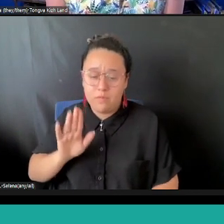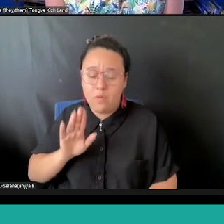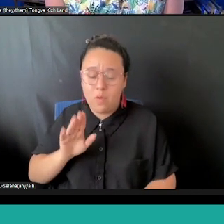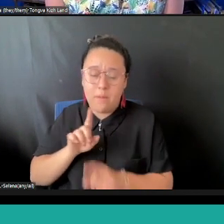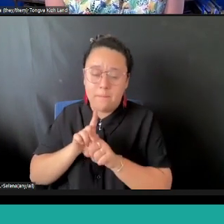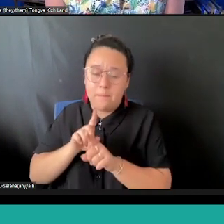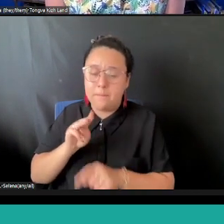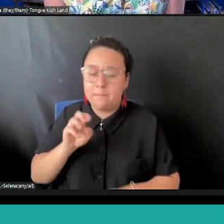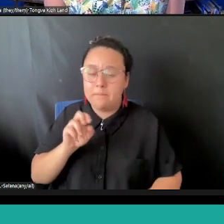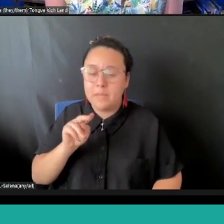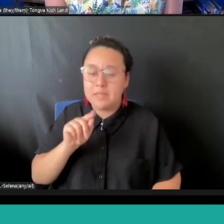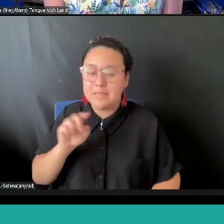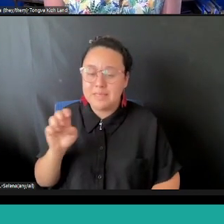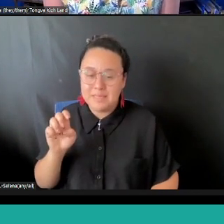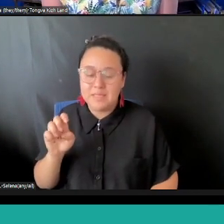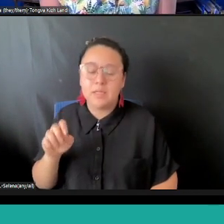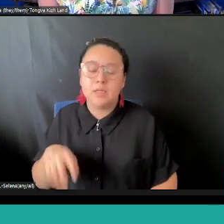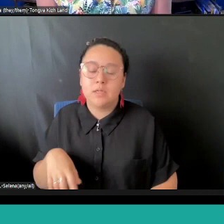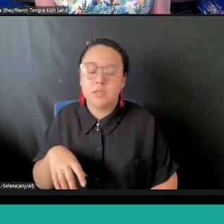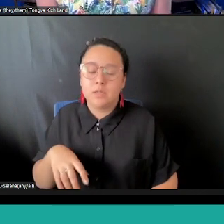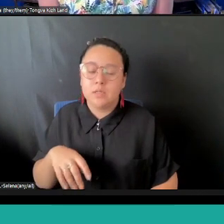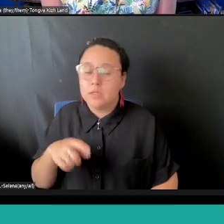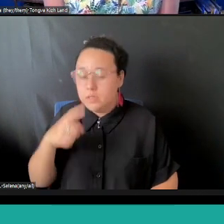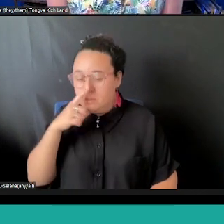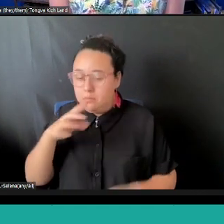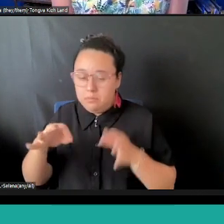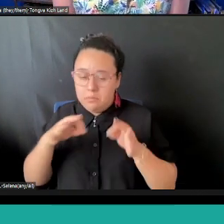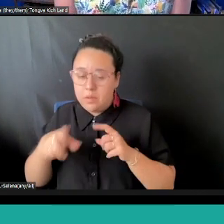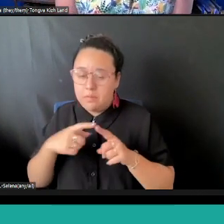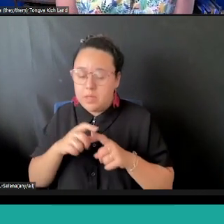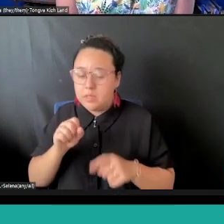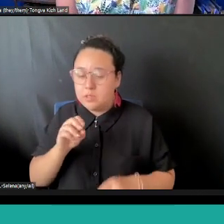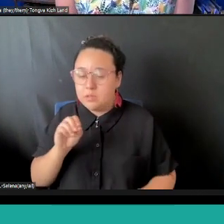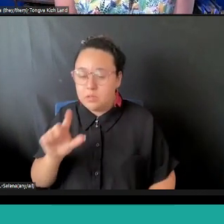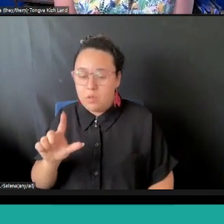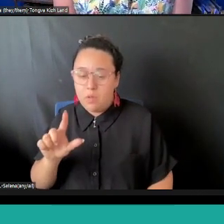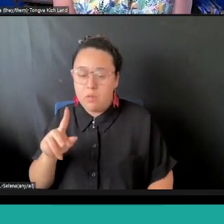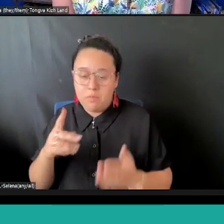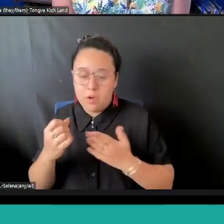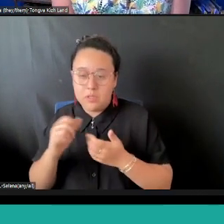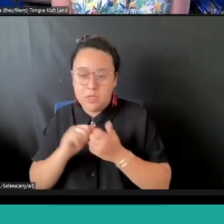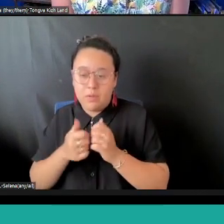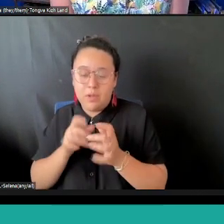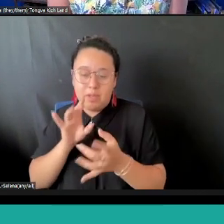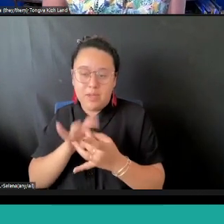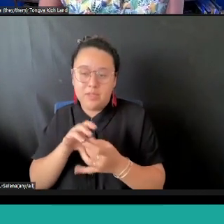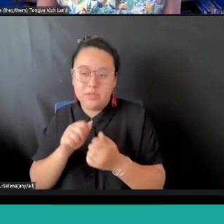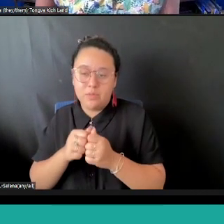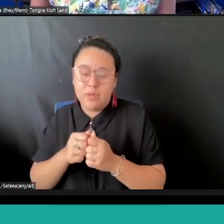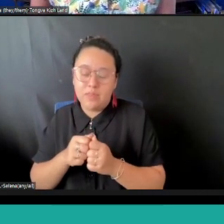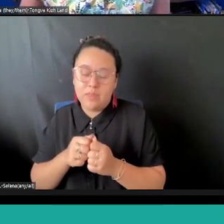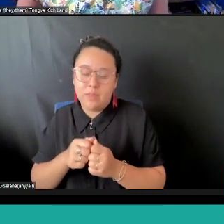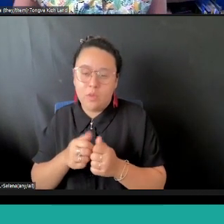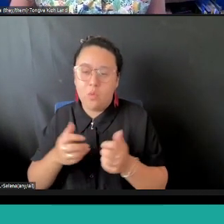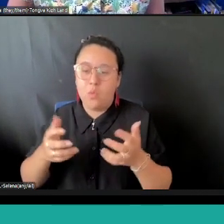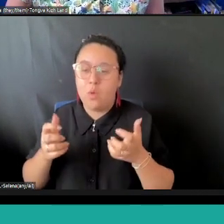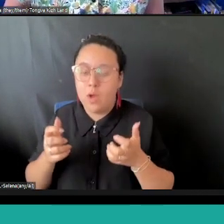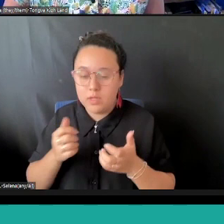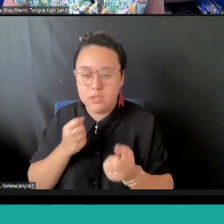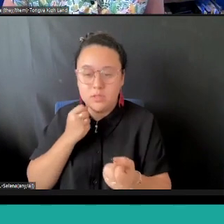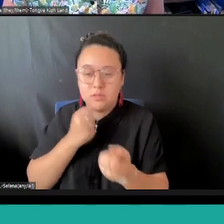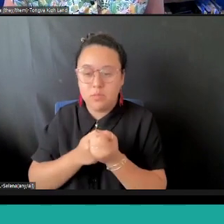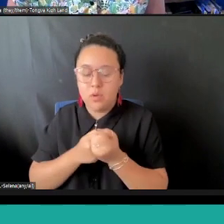Soul Project and how you see it connected to the impulse to really support diverse